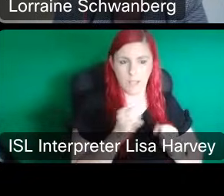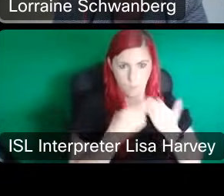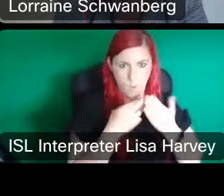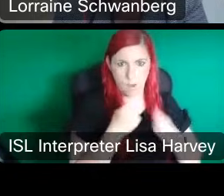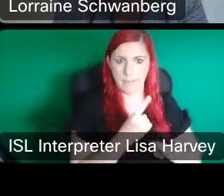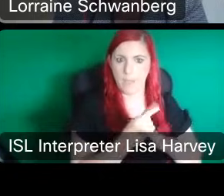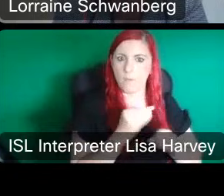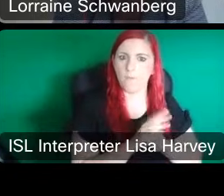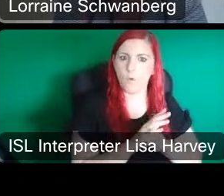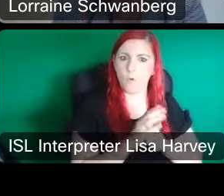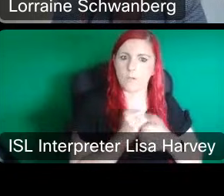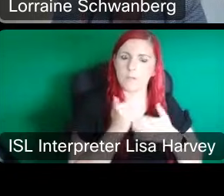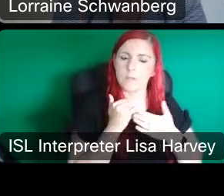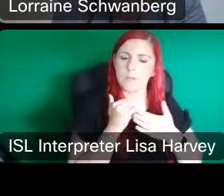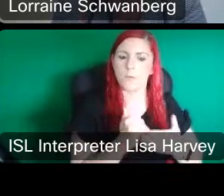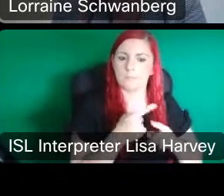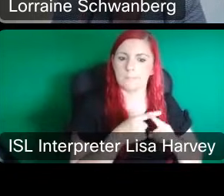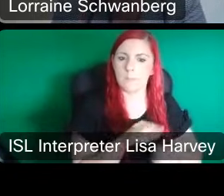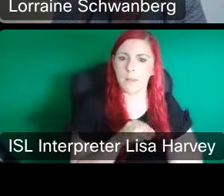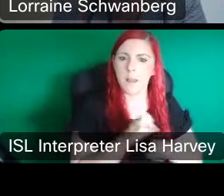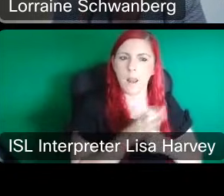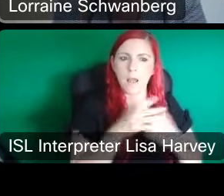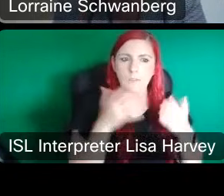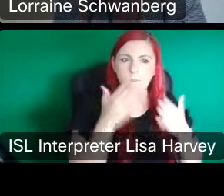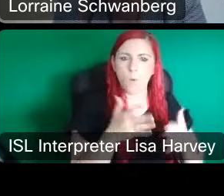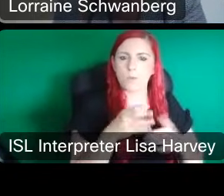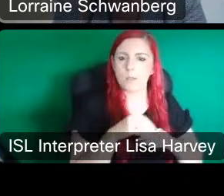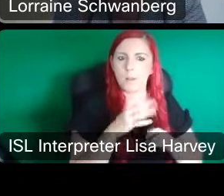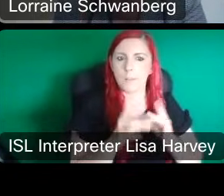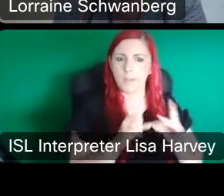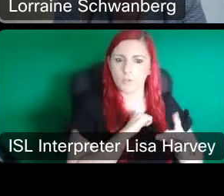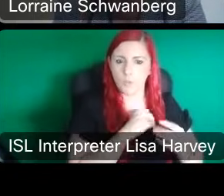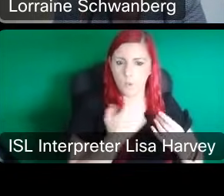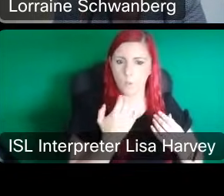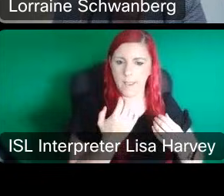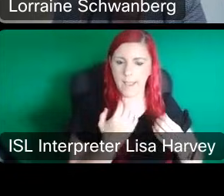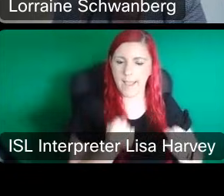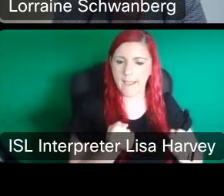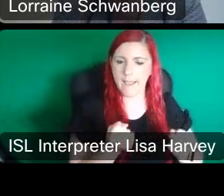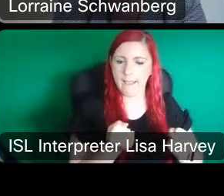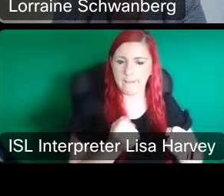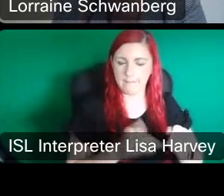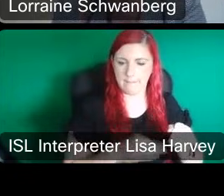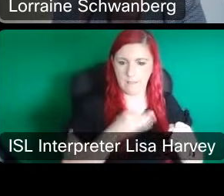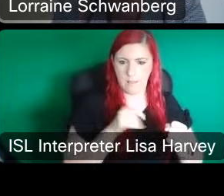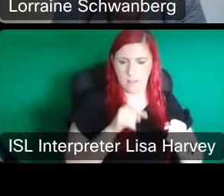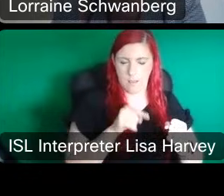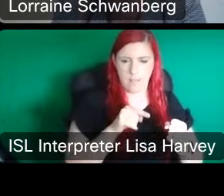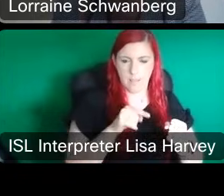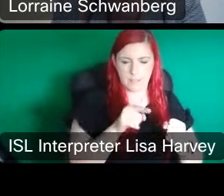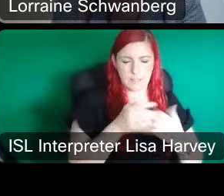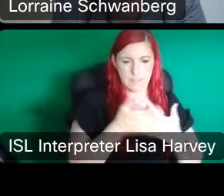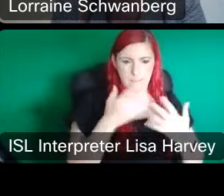development. A lot of focus is on assurance. So we know, we have a sense that there has been a significant culture shift within